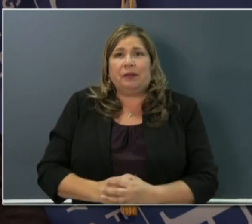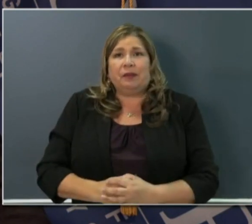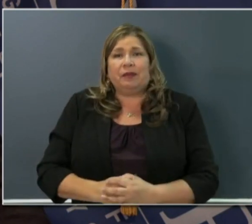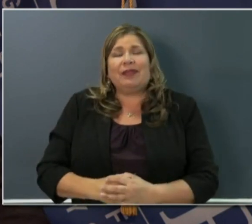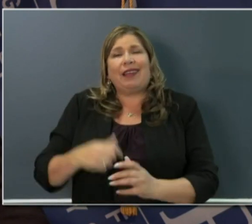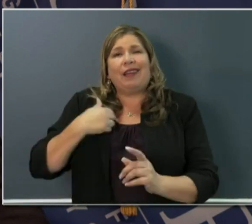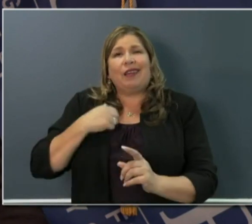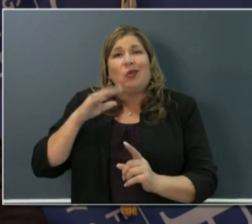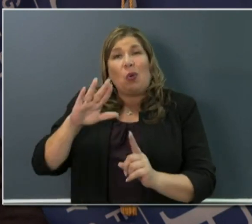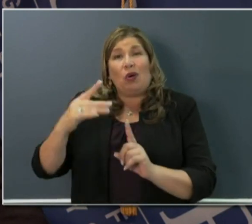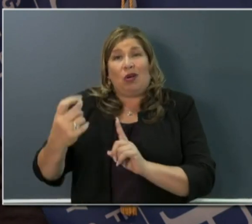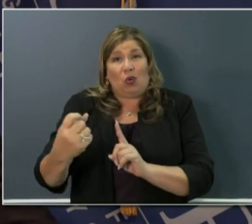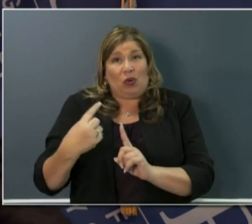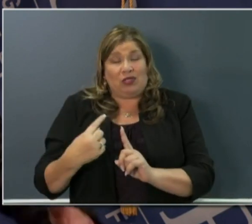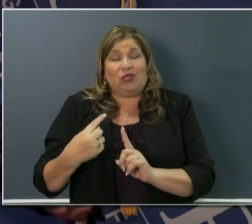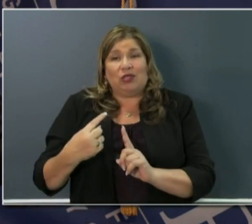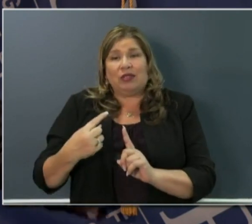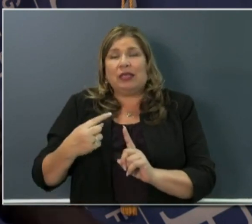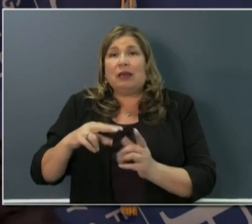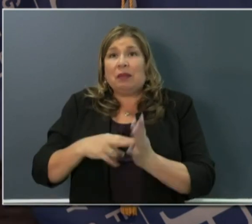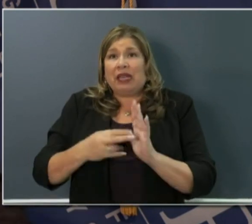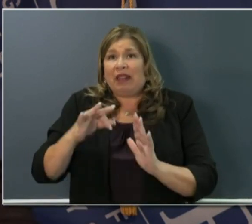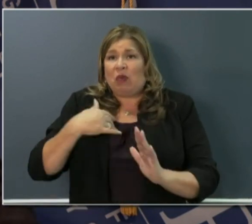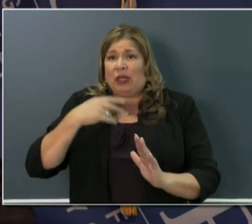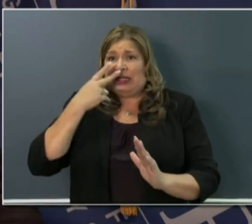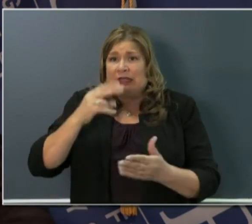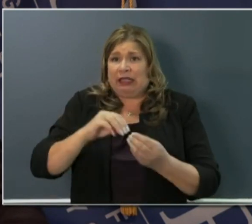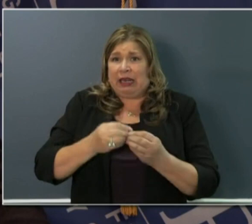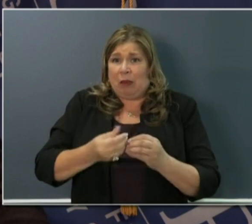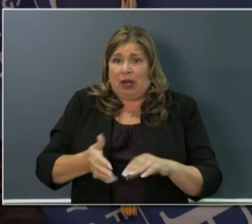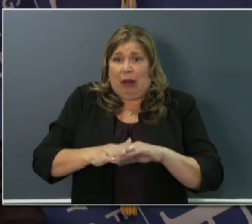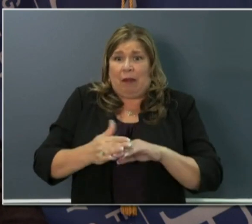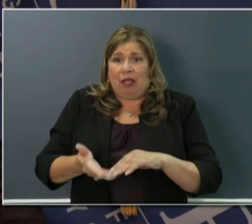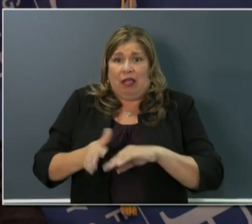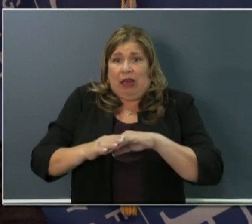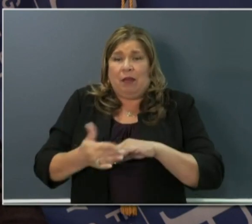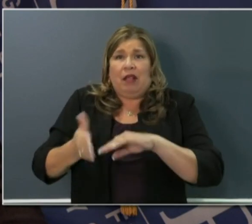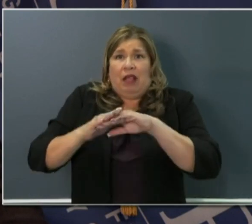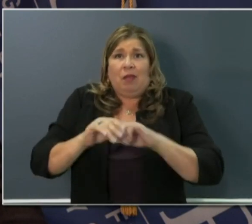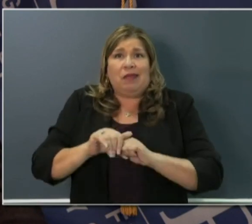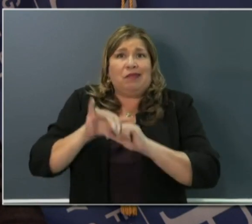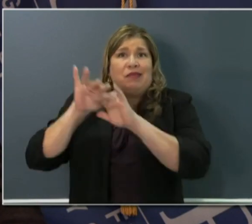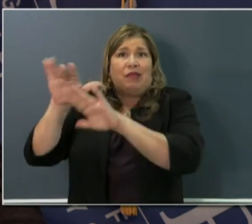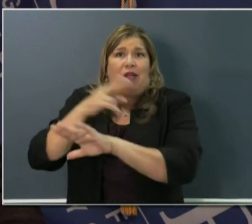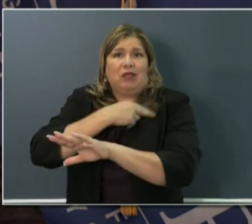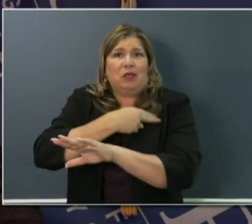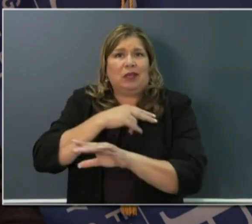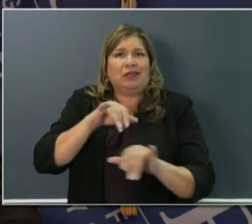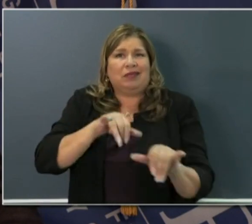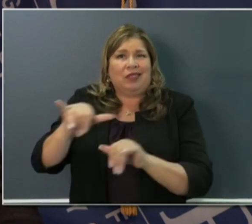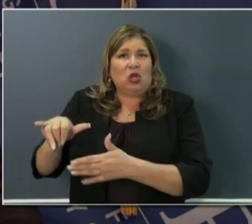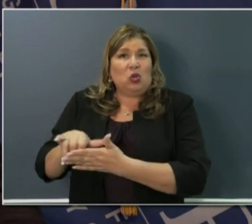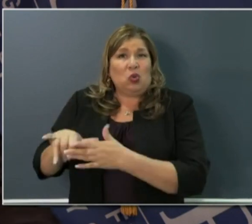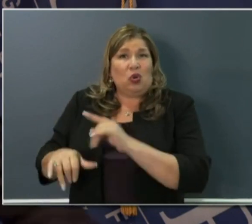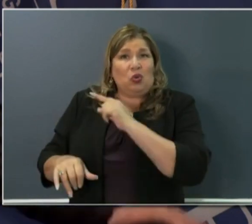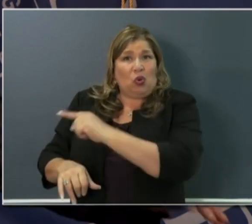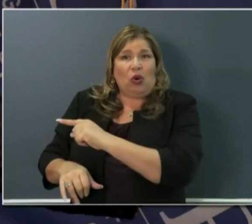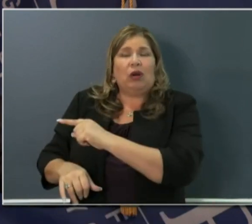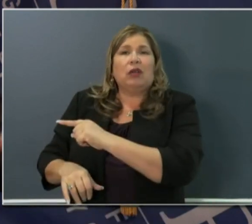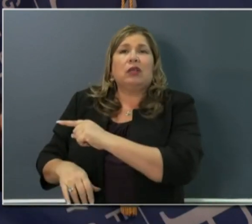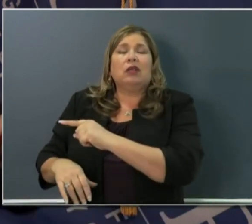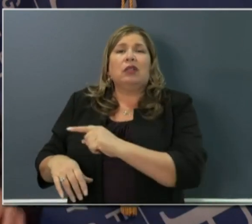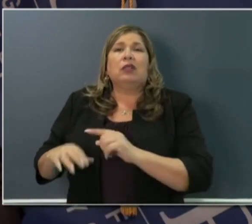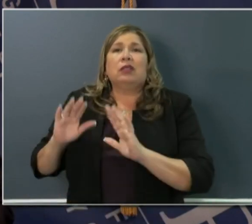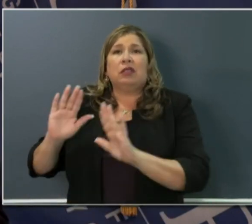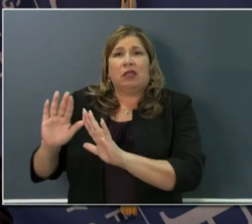it. Is if we see things doubling every few days like they have in New York, I feel like we're getting